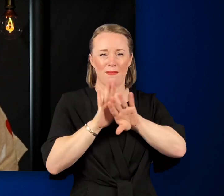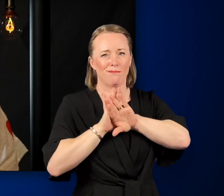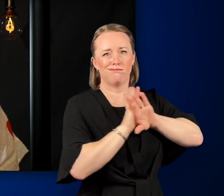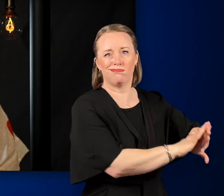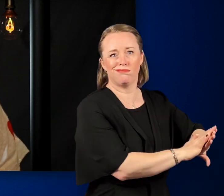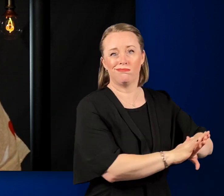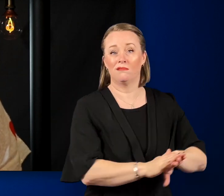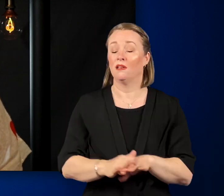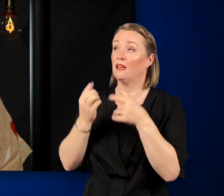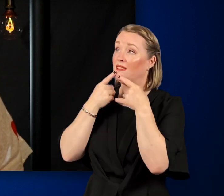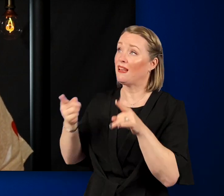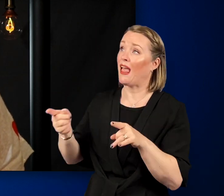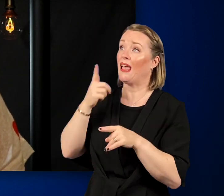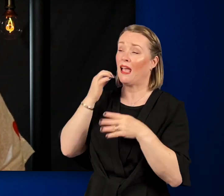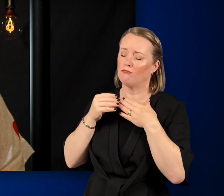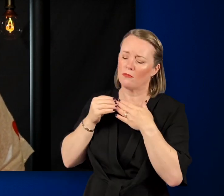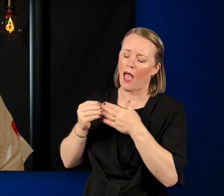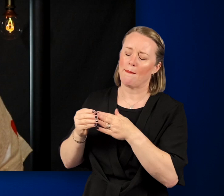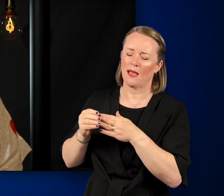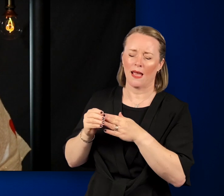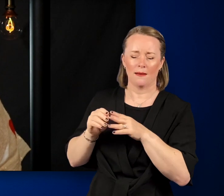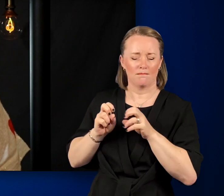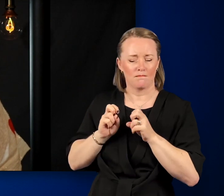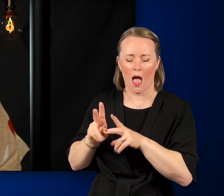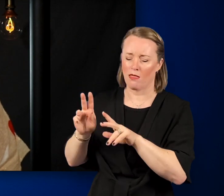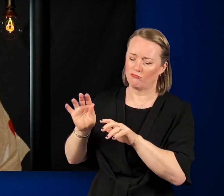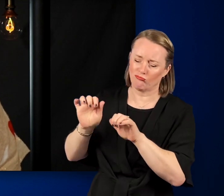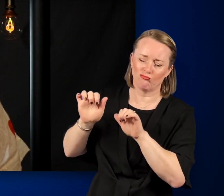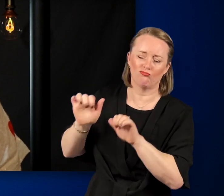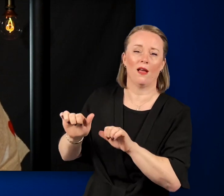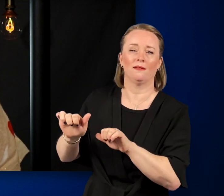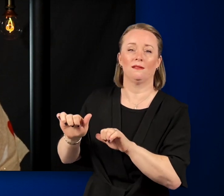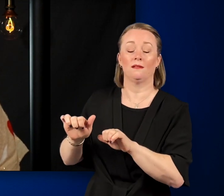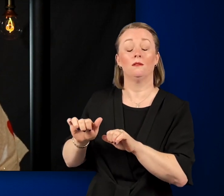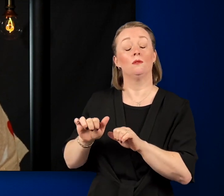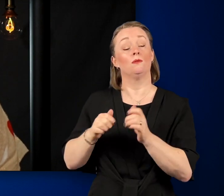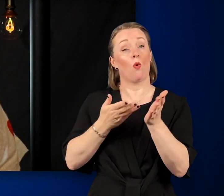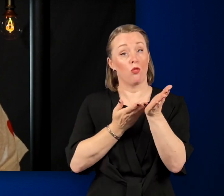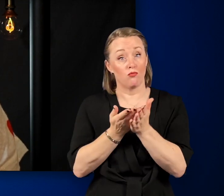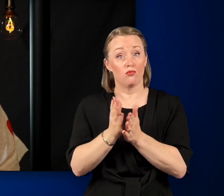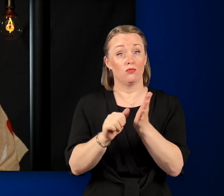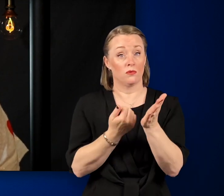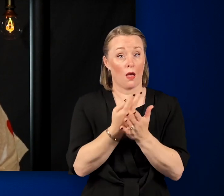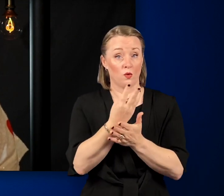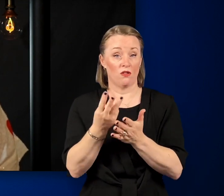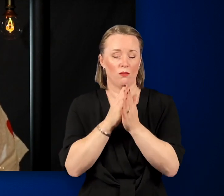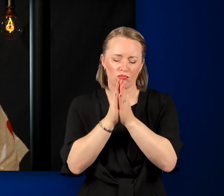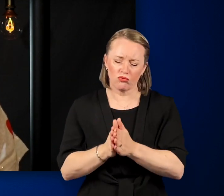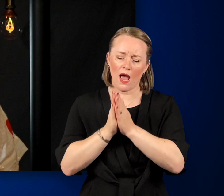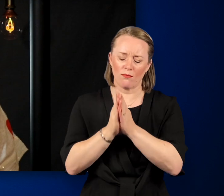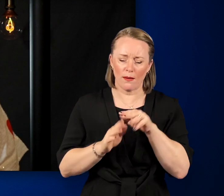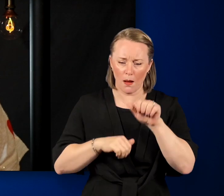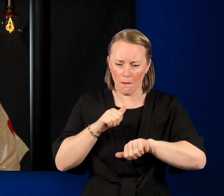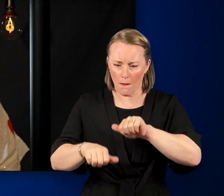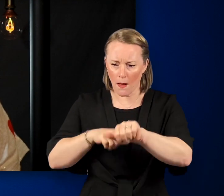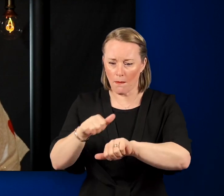guide me in the right way to deal with things. And by the time I'd finished praying through the psalm, I fell asleep and